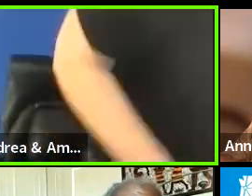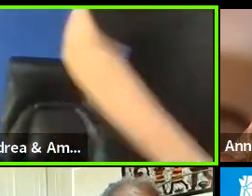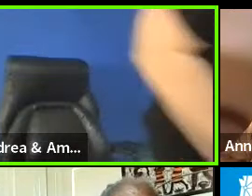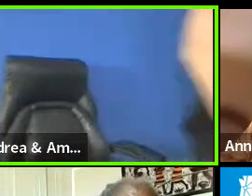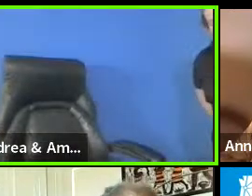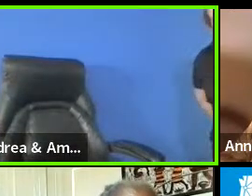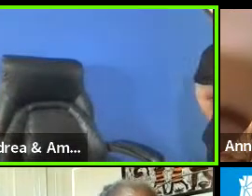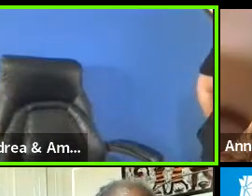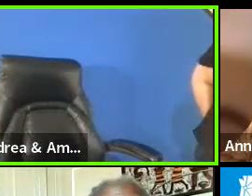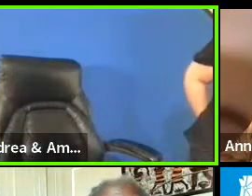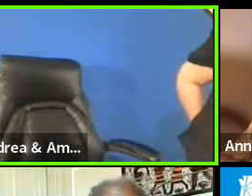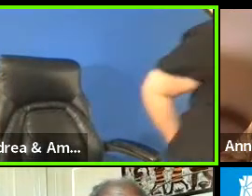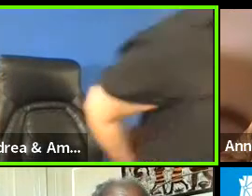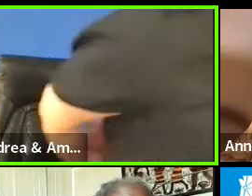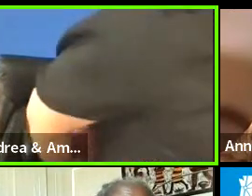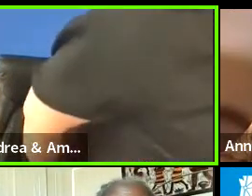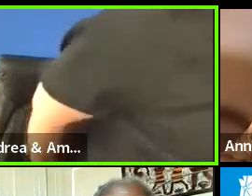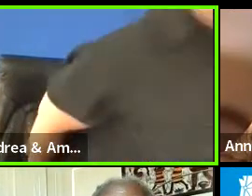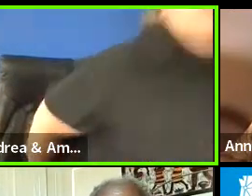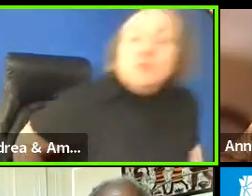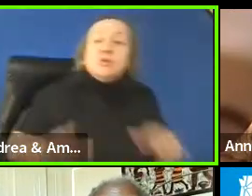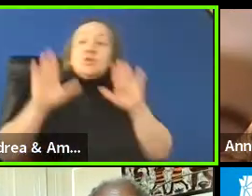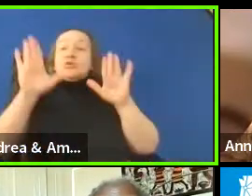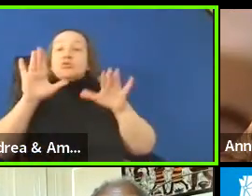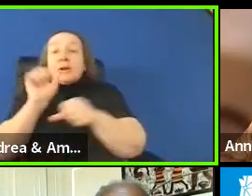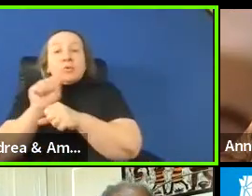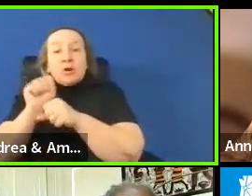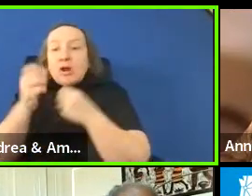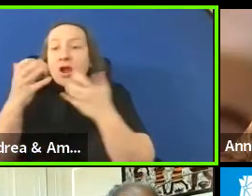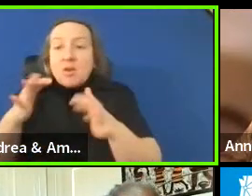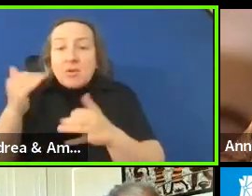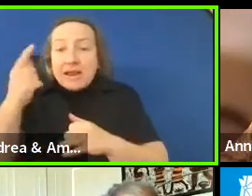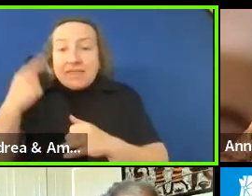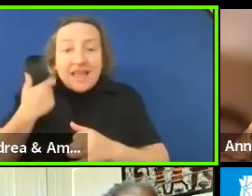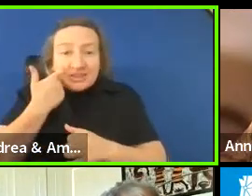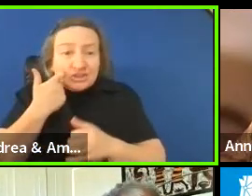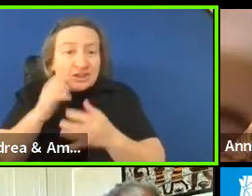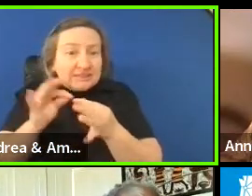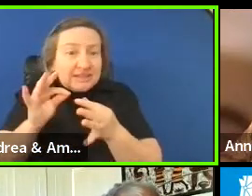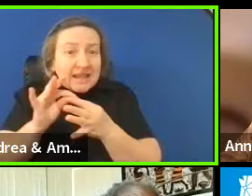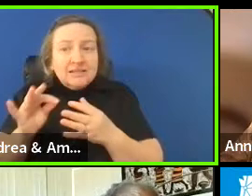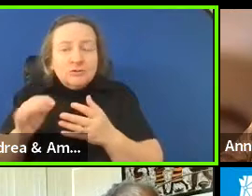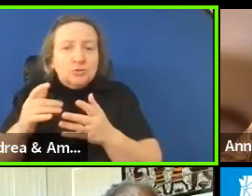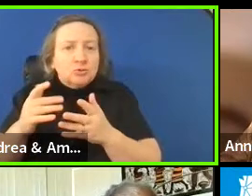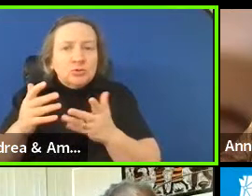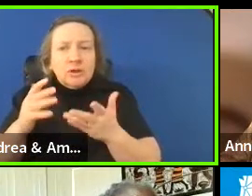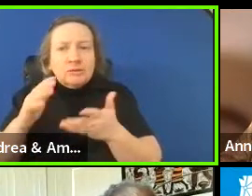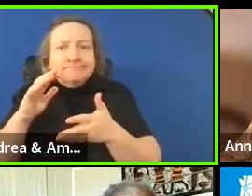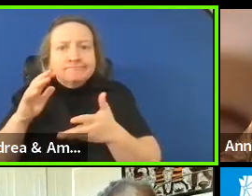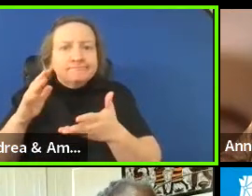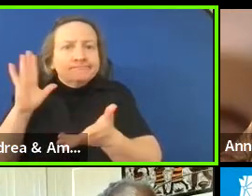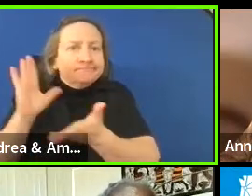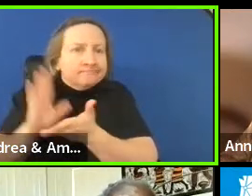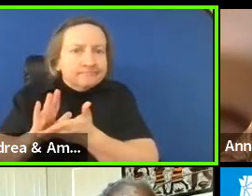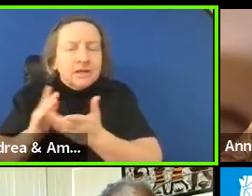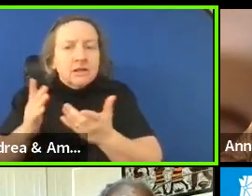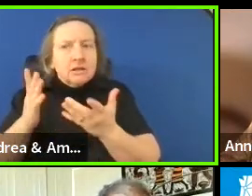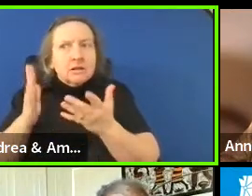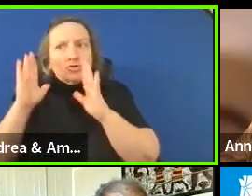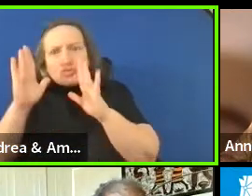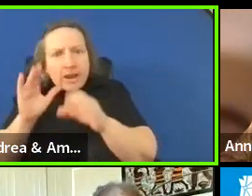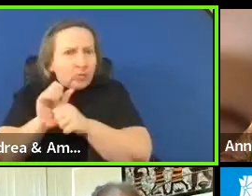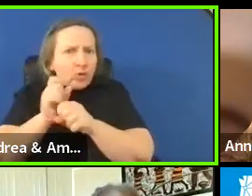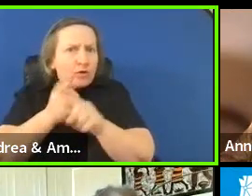I believe I don't want anything that I just said to take away from what I know is really great work from the community engagement team,